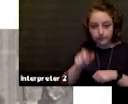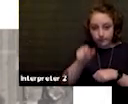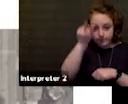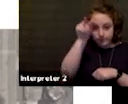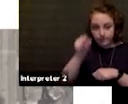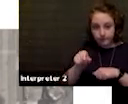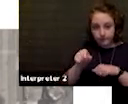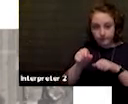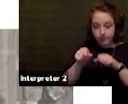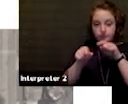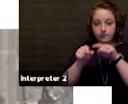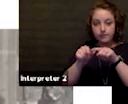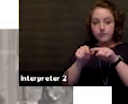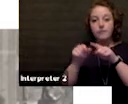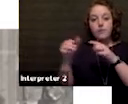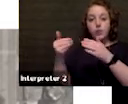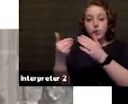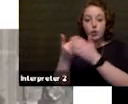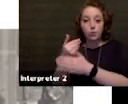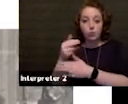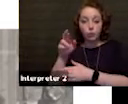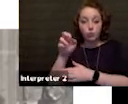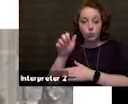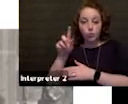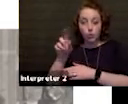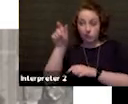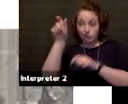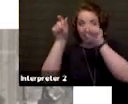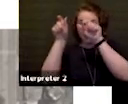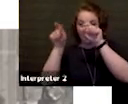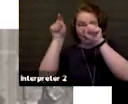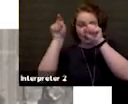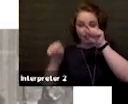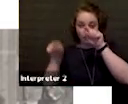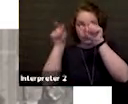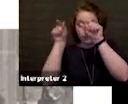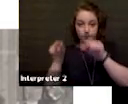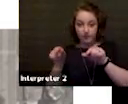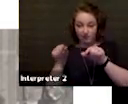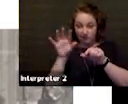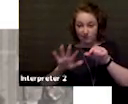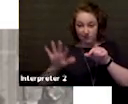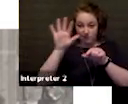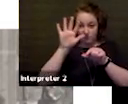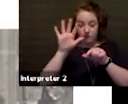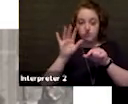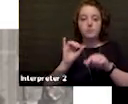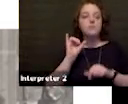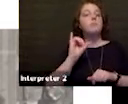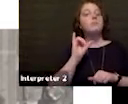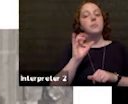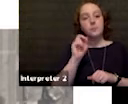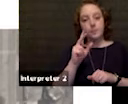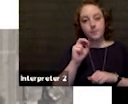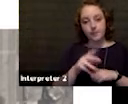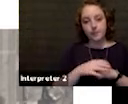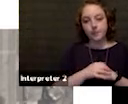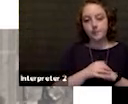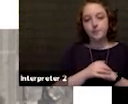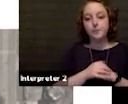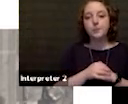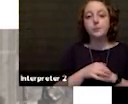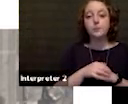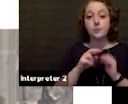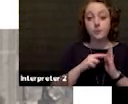42nd and New Road. Oh, that's New Road that's out there. Okay. Yes, ma'am. Okay. So you're saying that